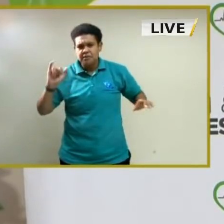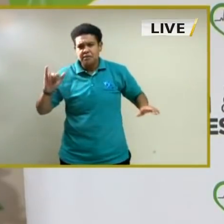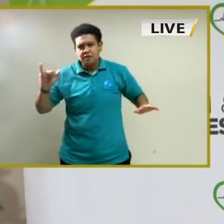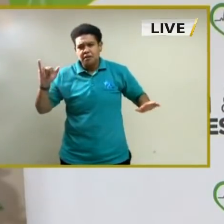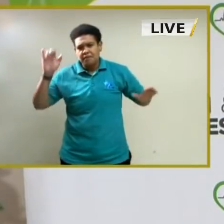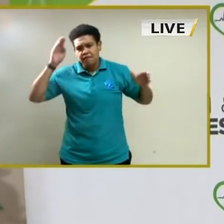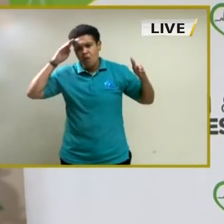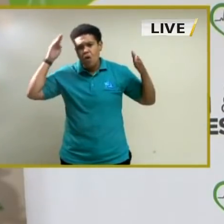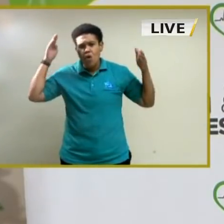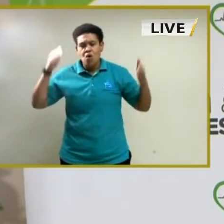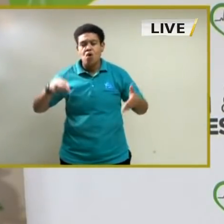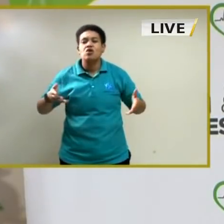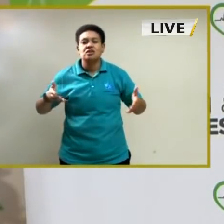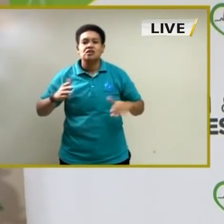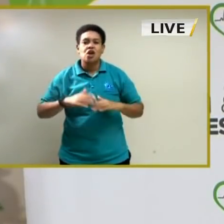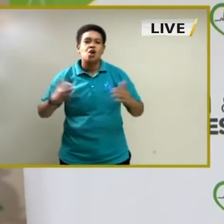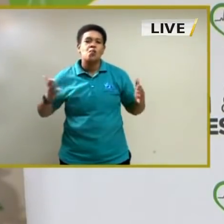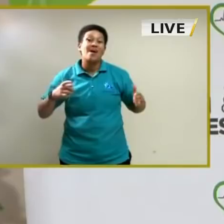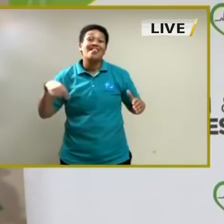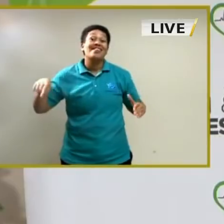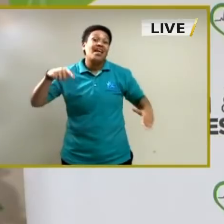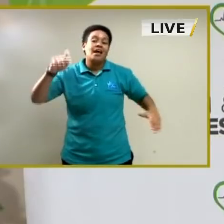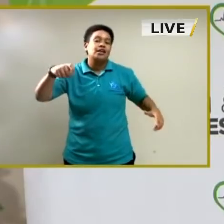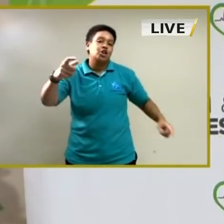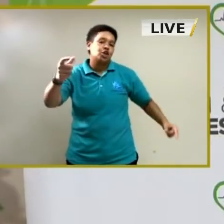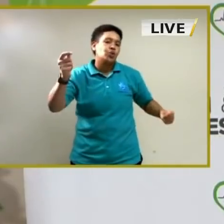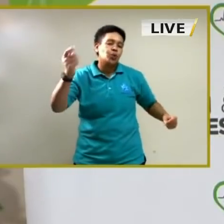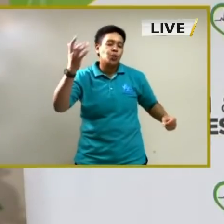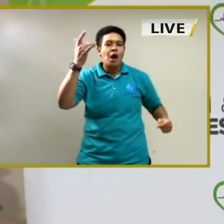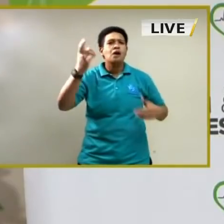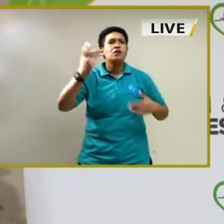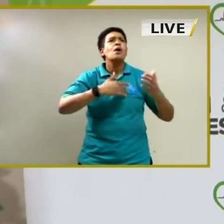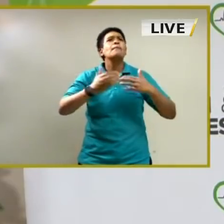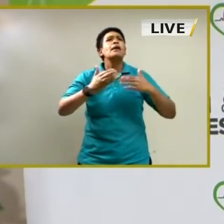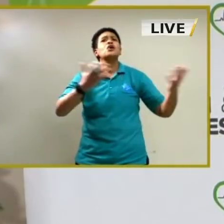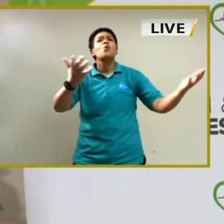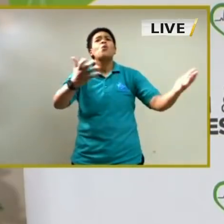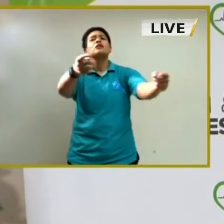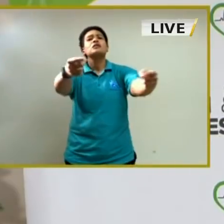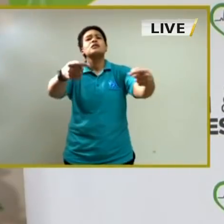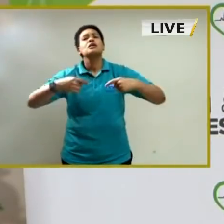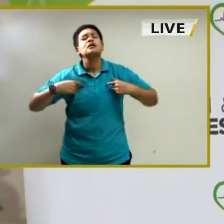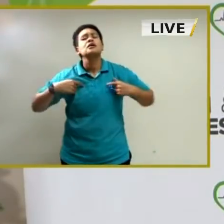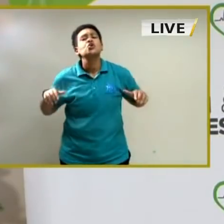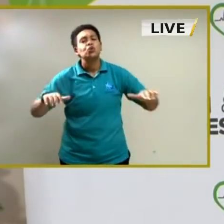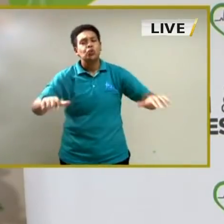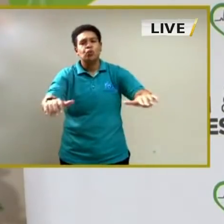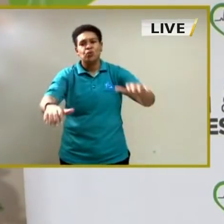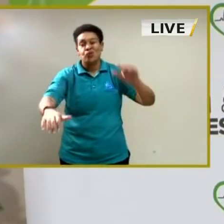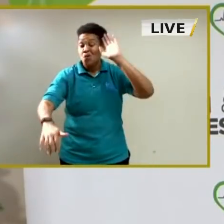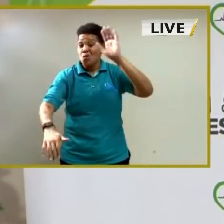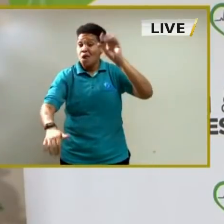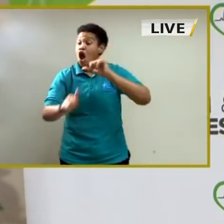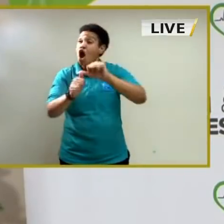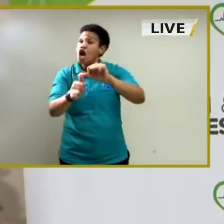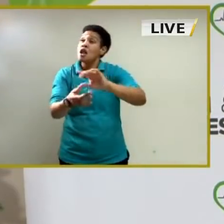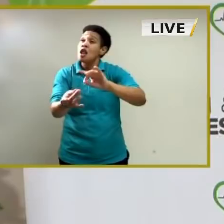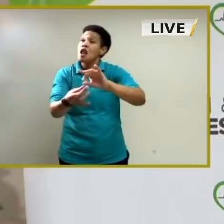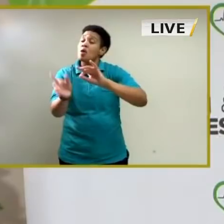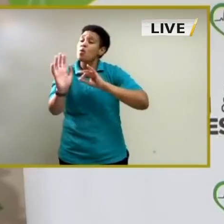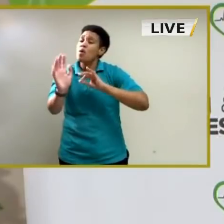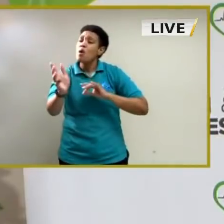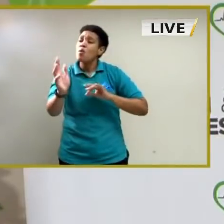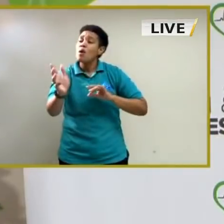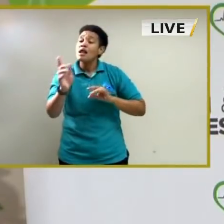focused on what they need to do. Because no matter what we do, and we will continue to speak to it,